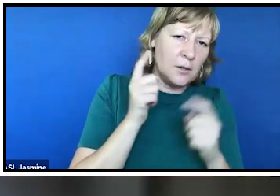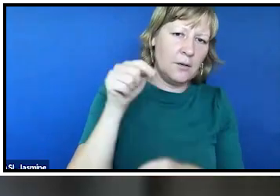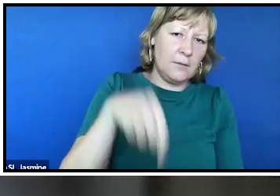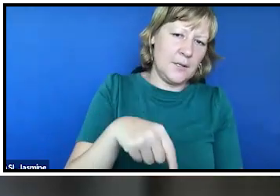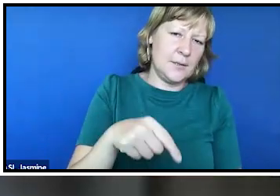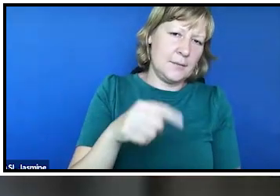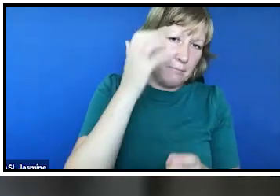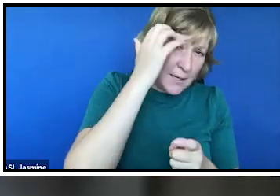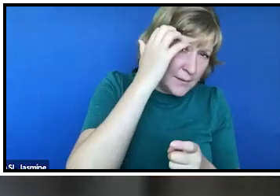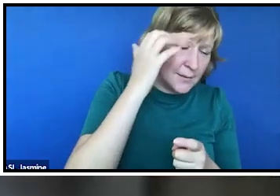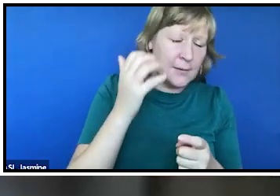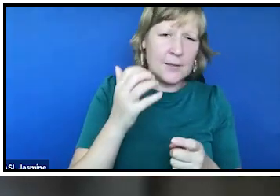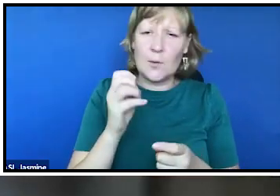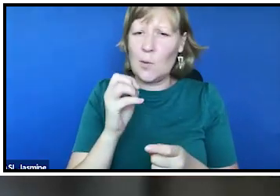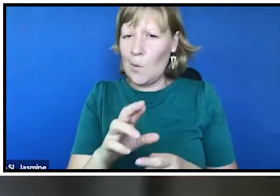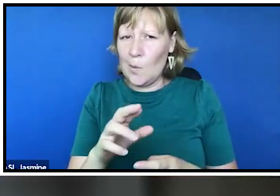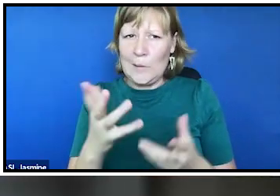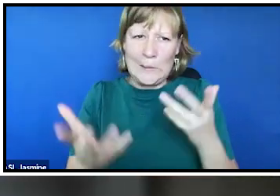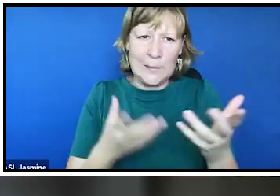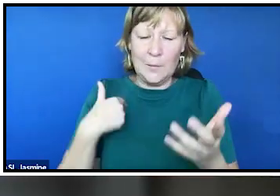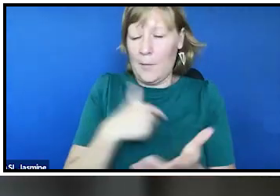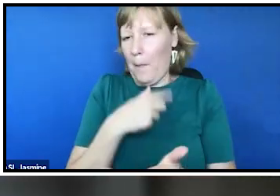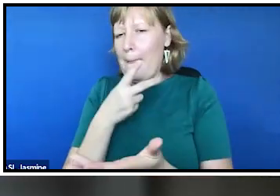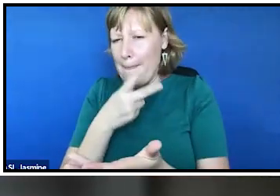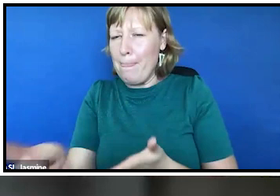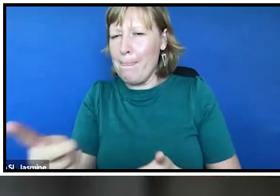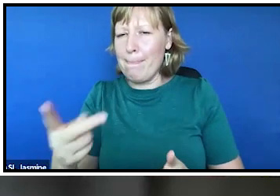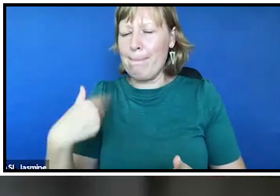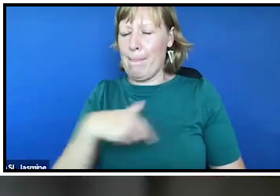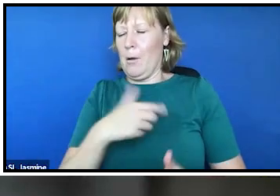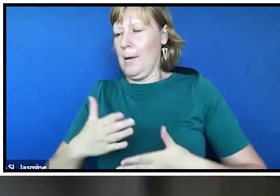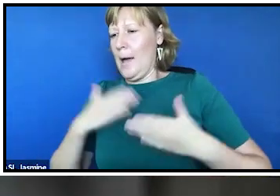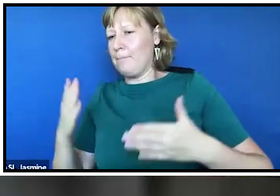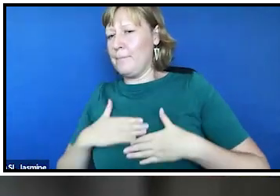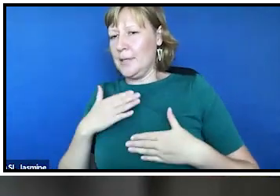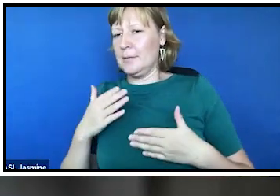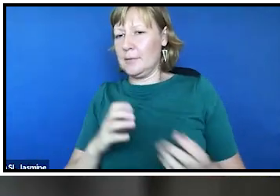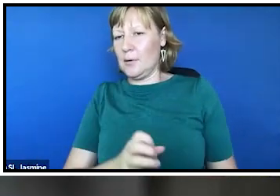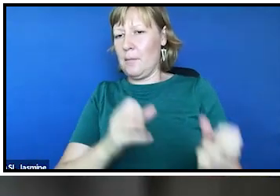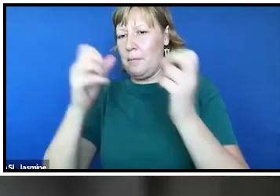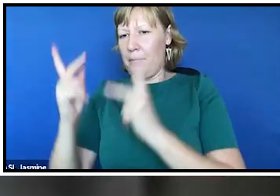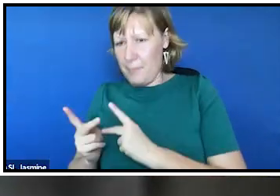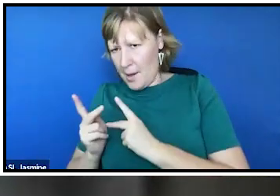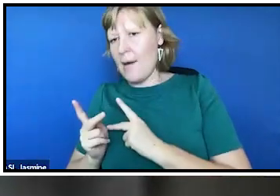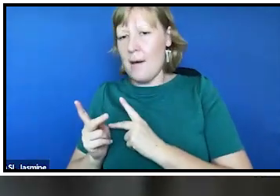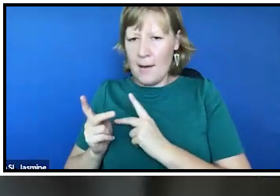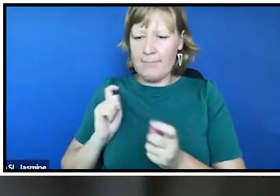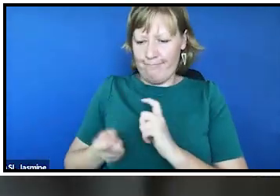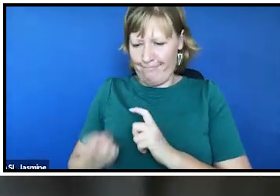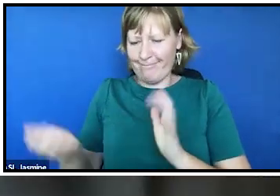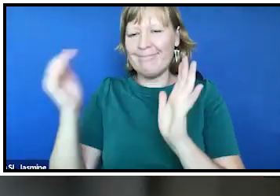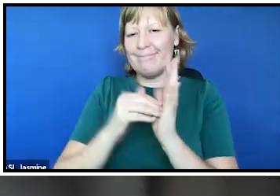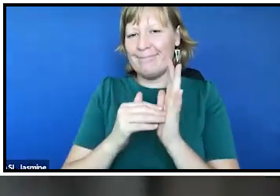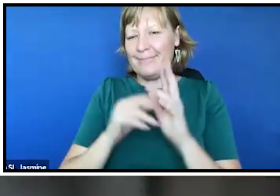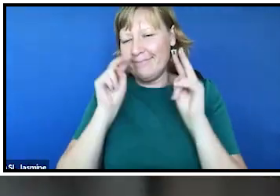very happy to just go back to the drawing board and try again. So thank you so much to everyone for giving us this opportunity, and we hope to hear from you